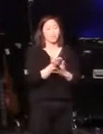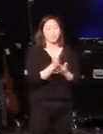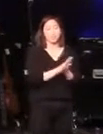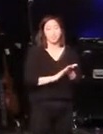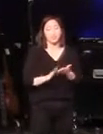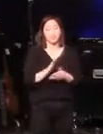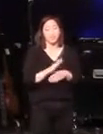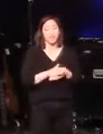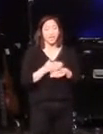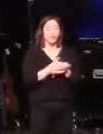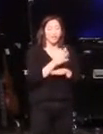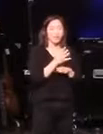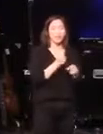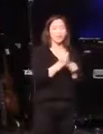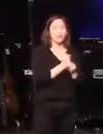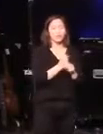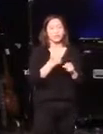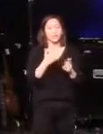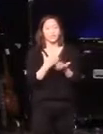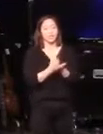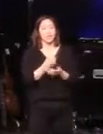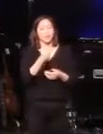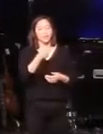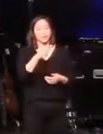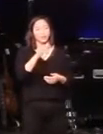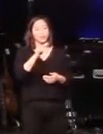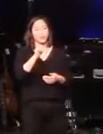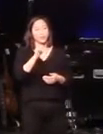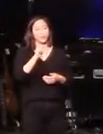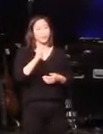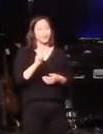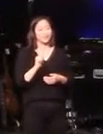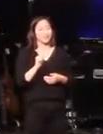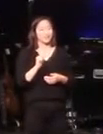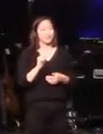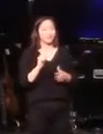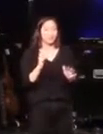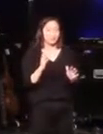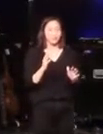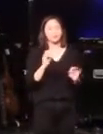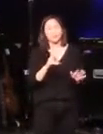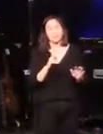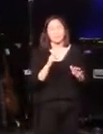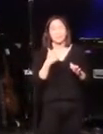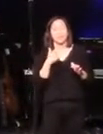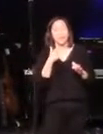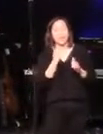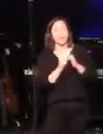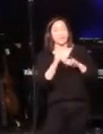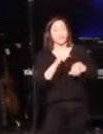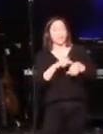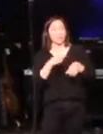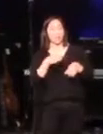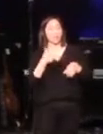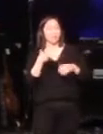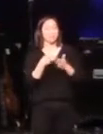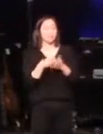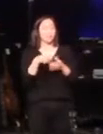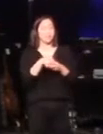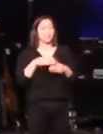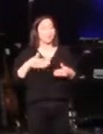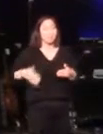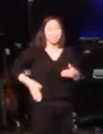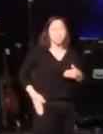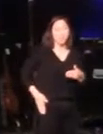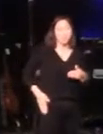I got a grant that was given to me because I love this. Anytime I had money in my pocket, I'd walk by the financial aid office and I'd just give it to the ladies and